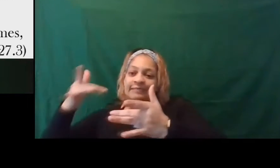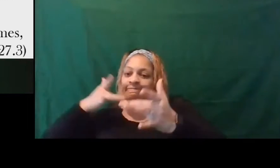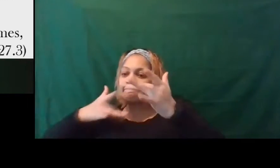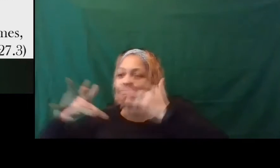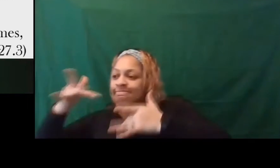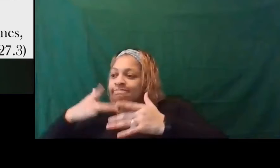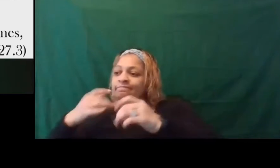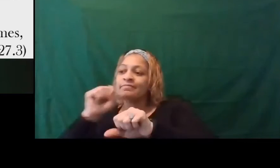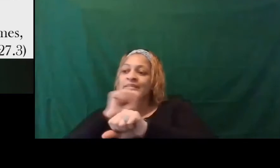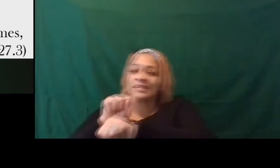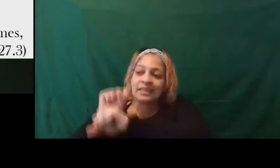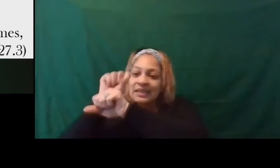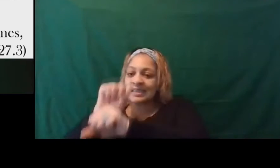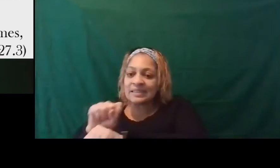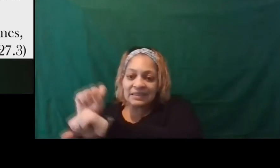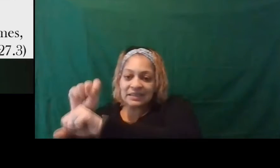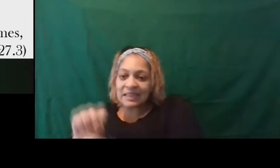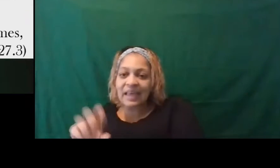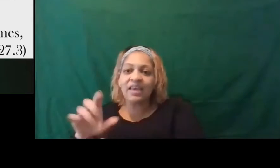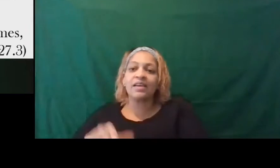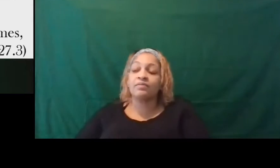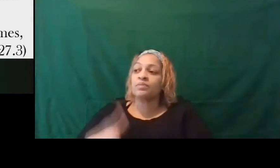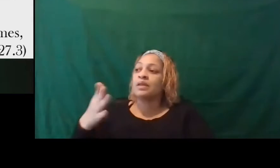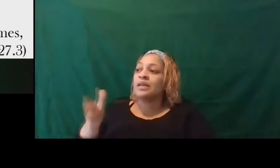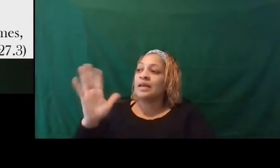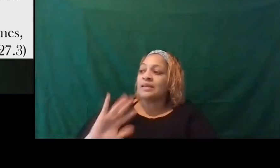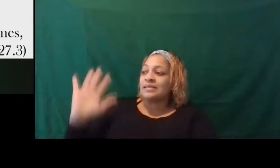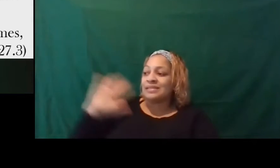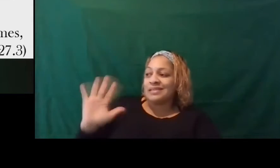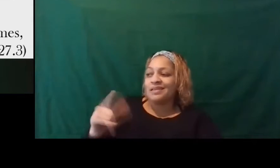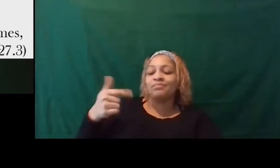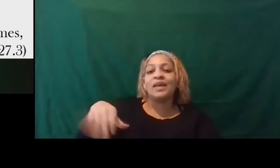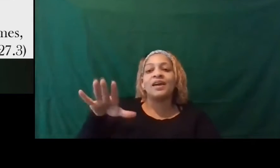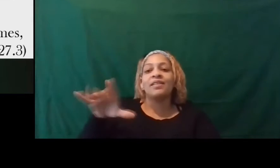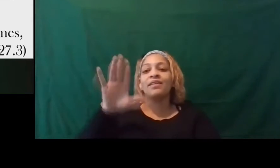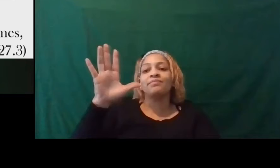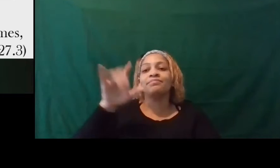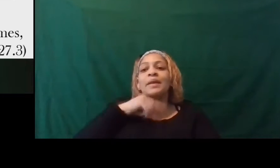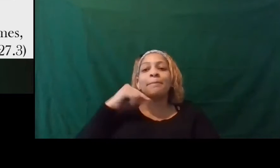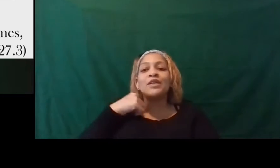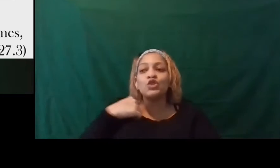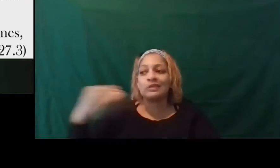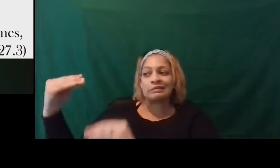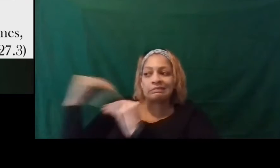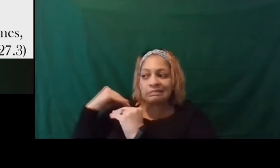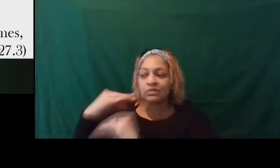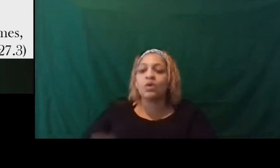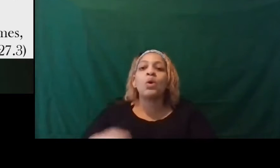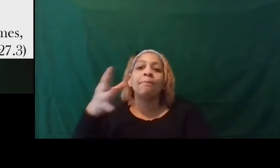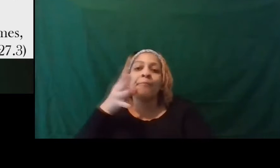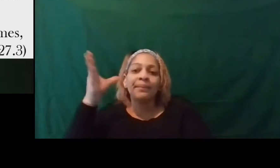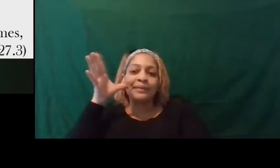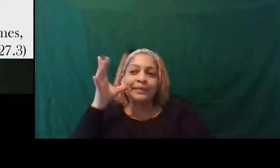enslavement? Enslavement to what a former Christian minister taught us, enslavement to what mom and dad may have done to